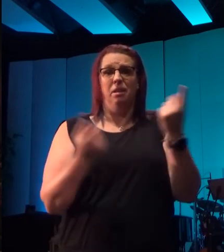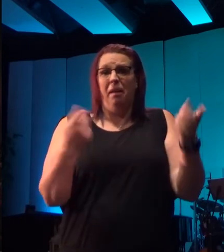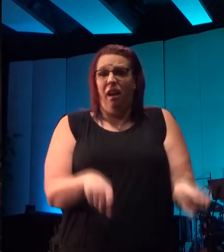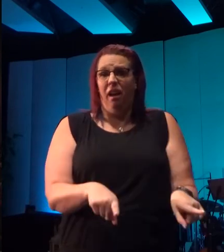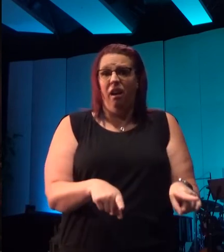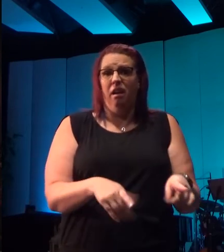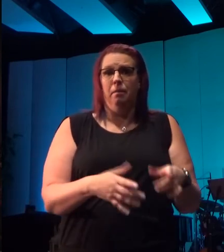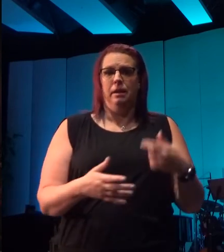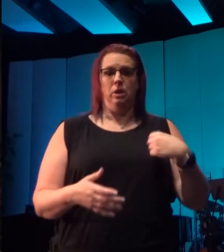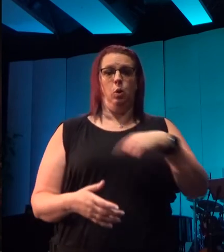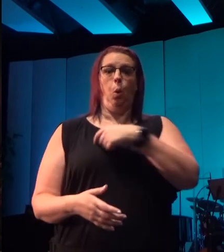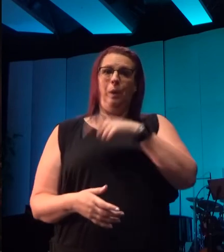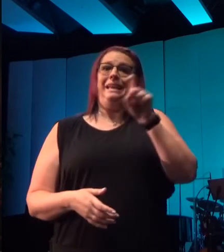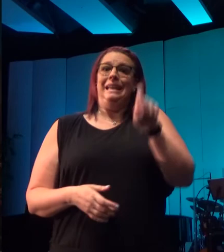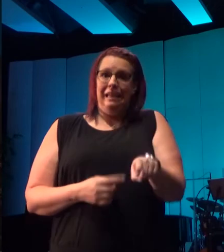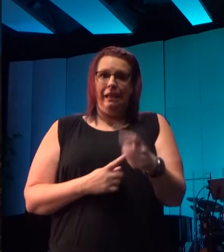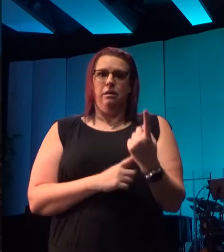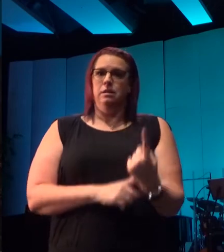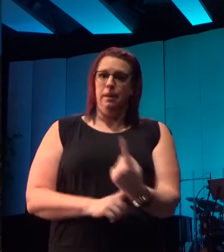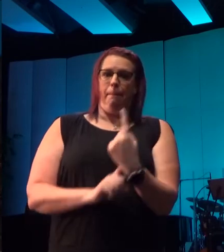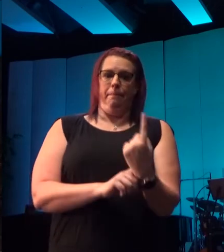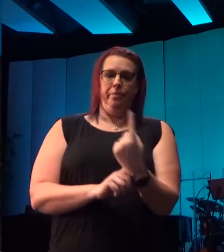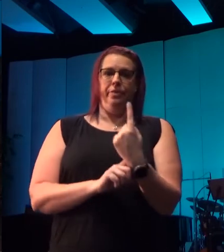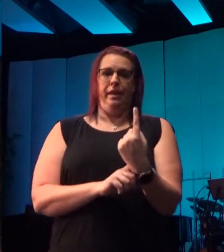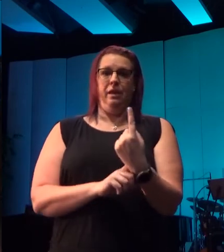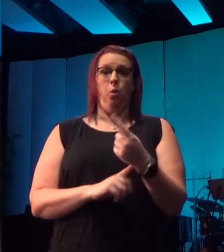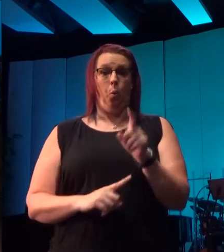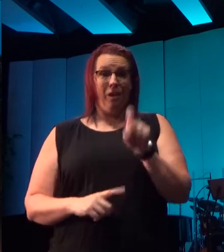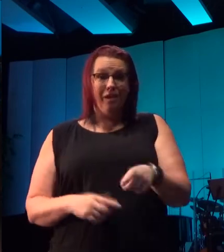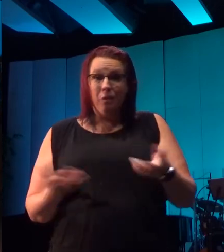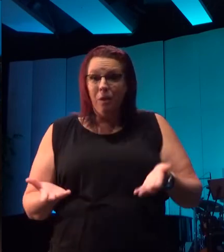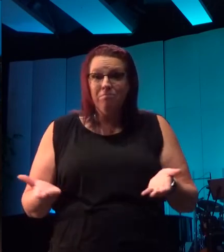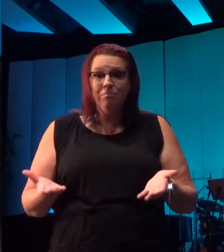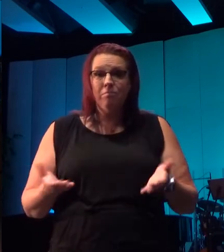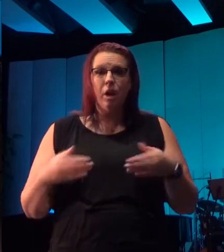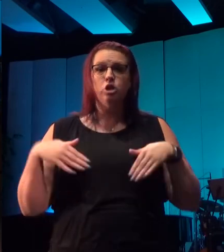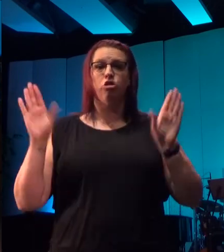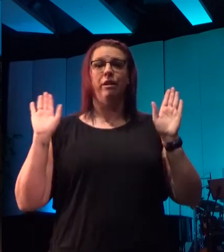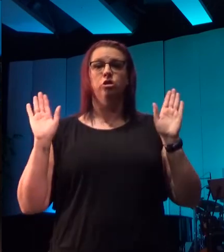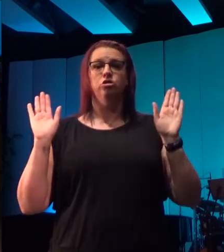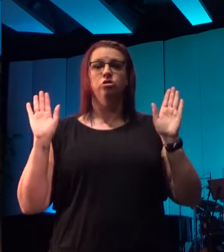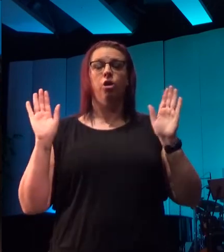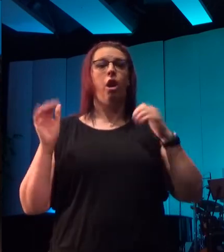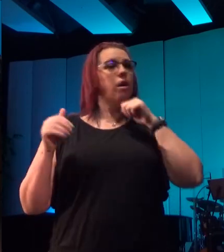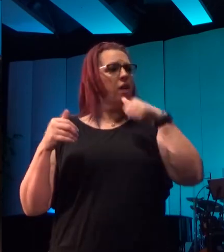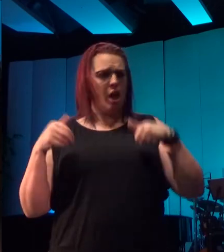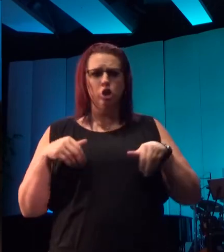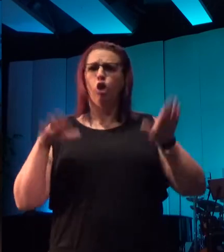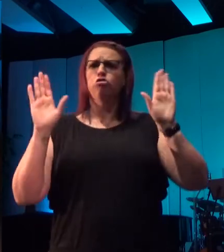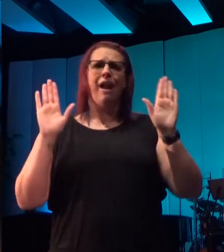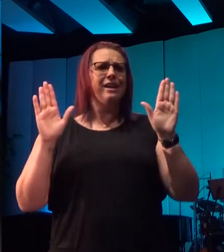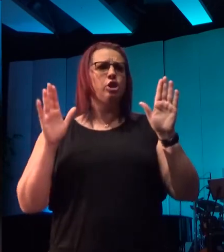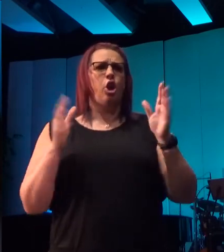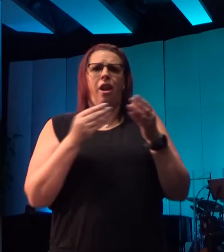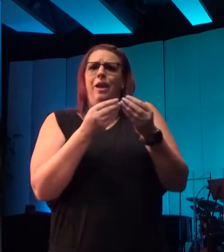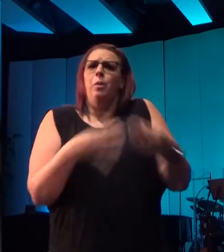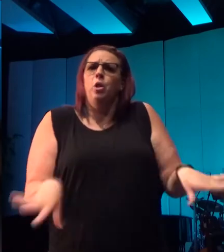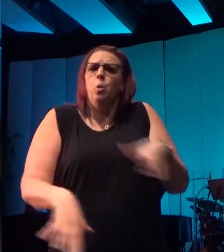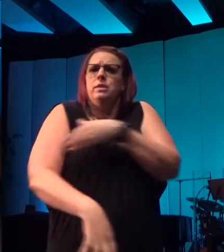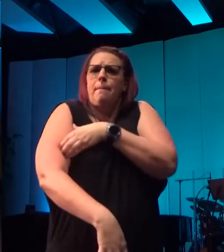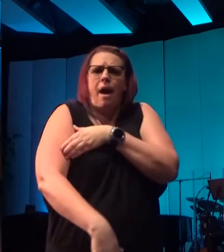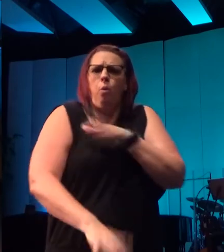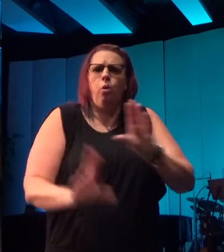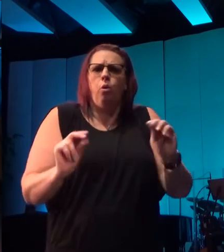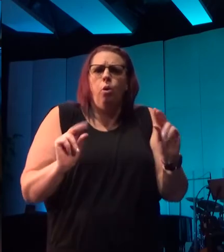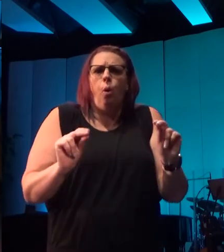And we need something like David needed something. We need to surrender. Not surrender in a powerless way, but we